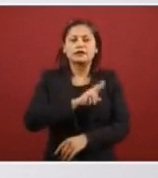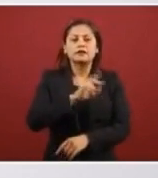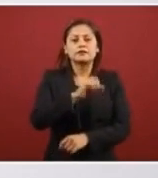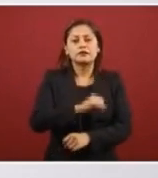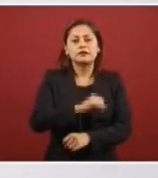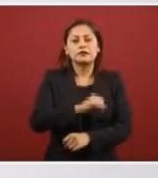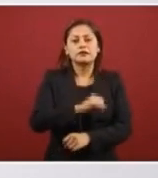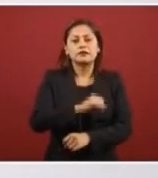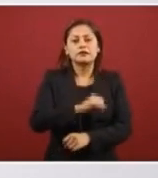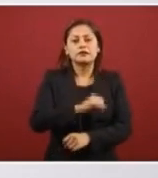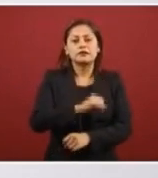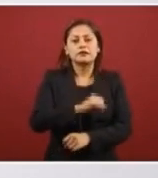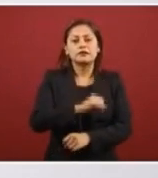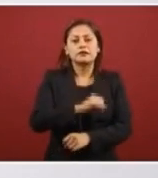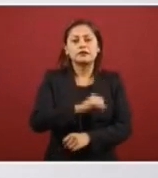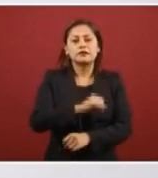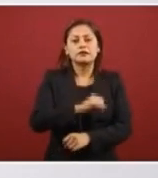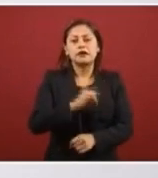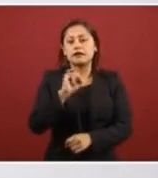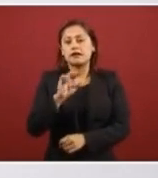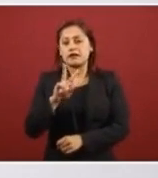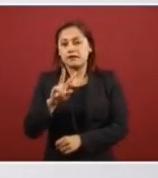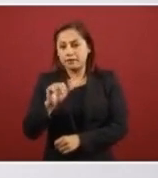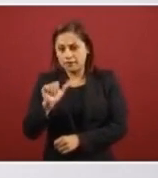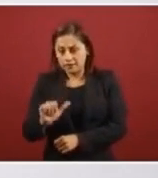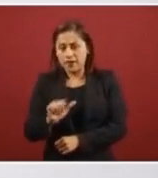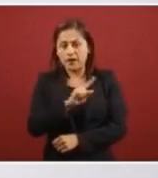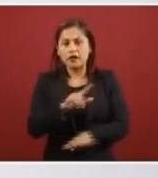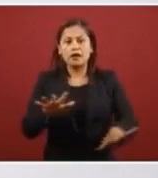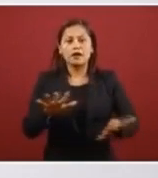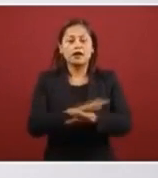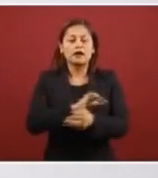to 20% and